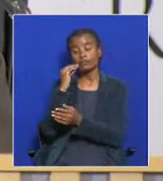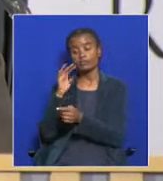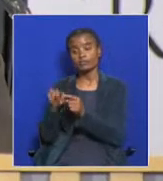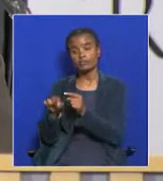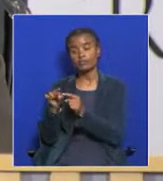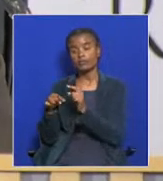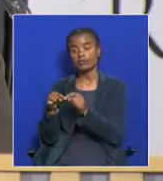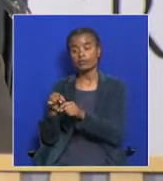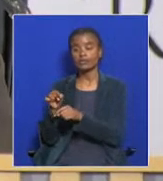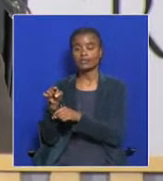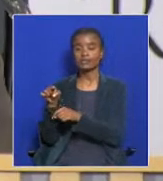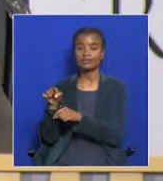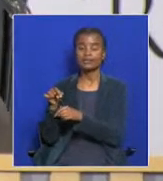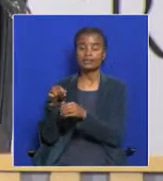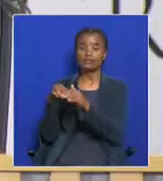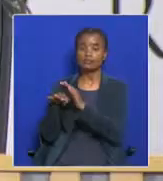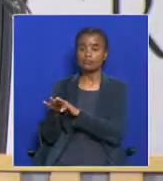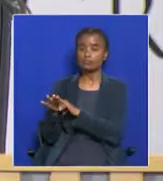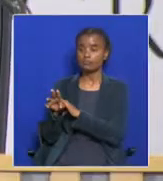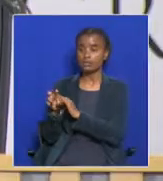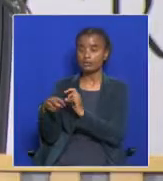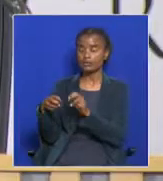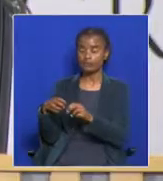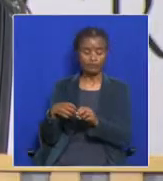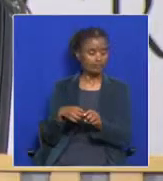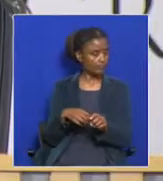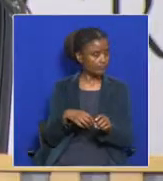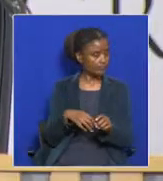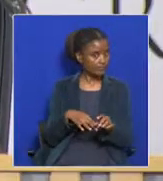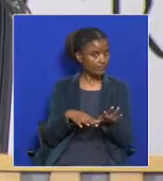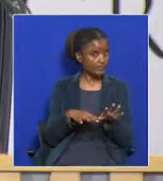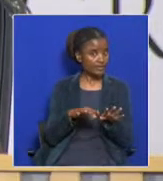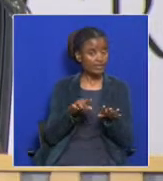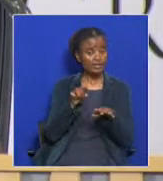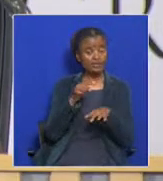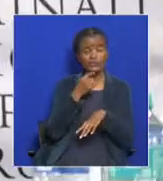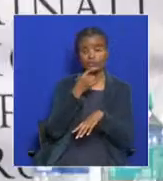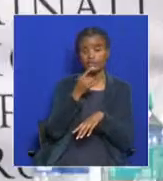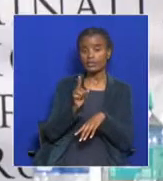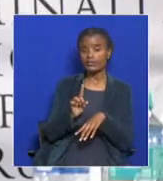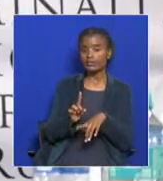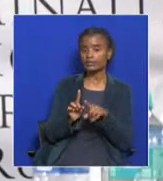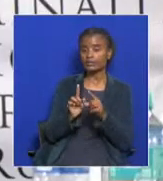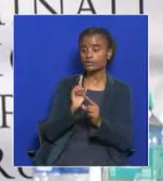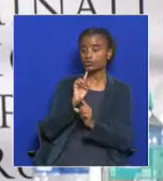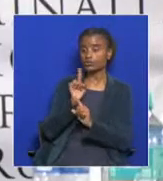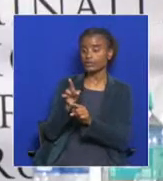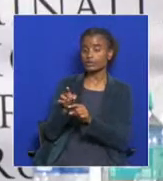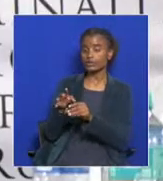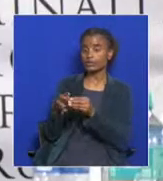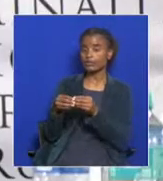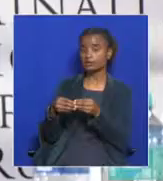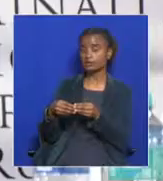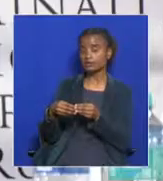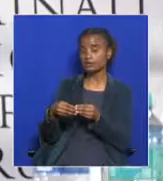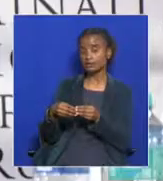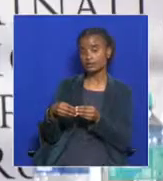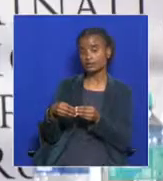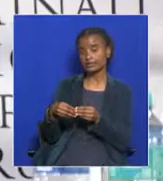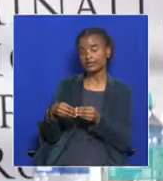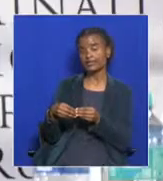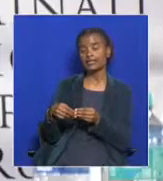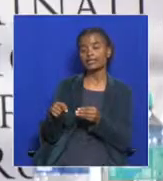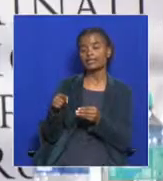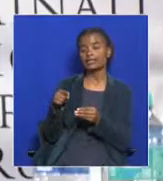instructed members, Commissioner. Huh? You say he instructed members. I'll say instructed when he tells a